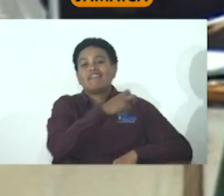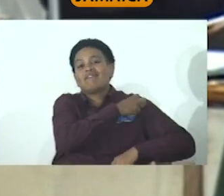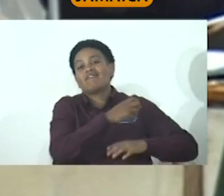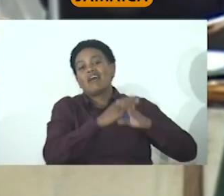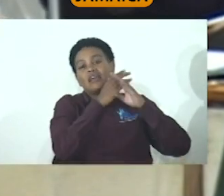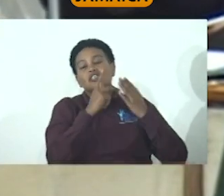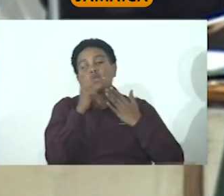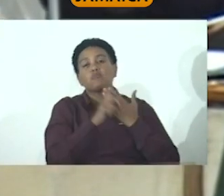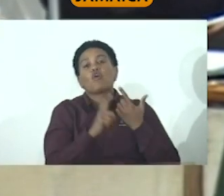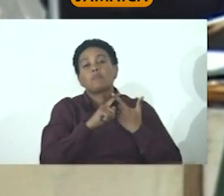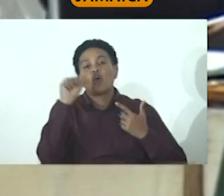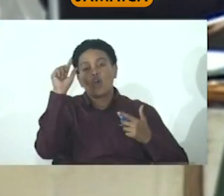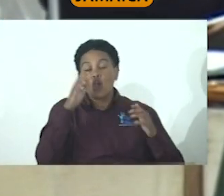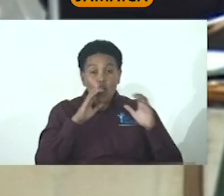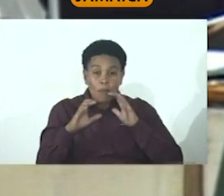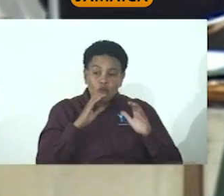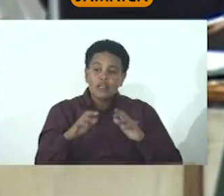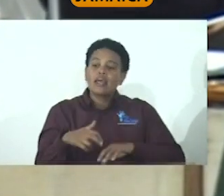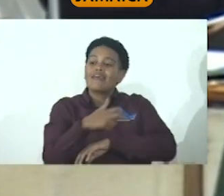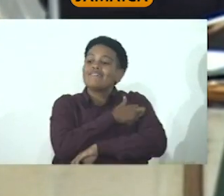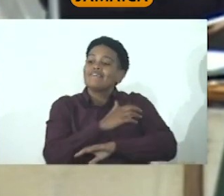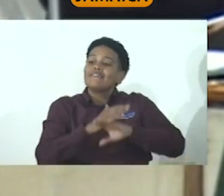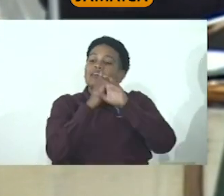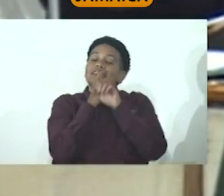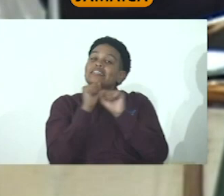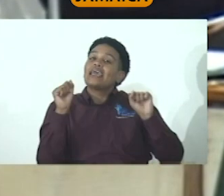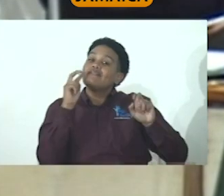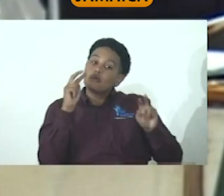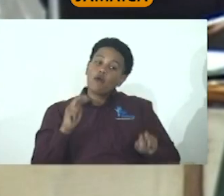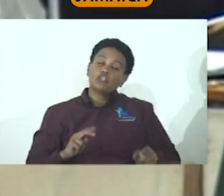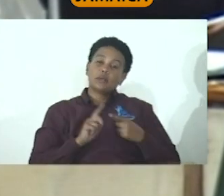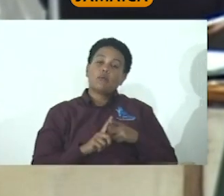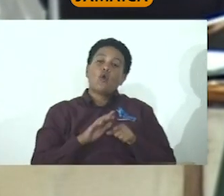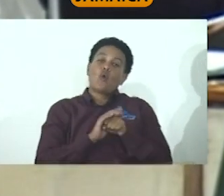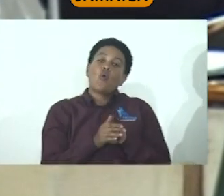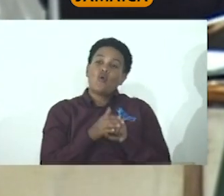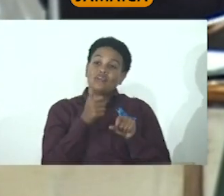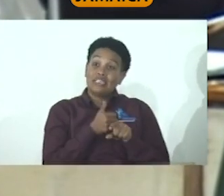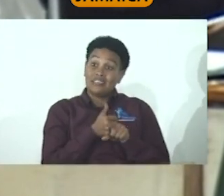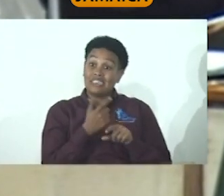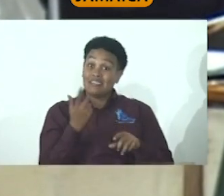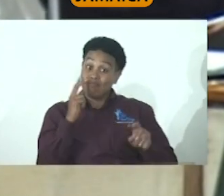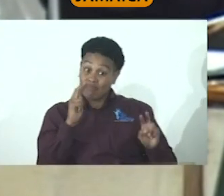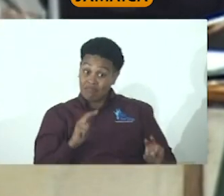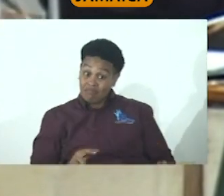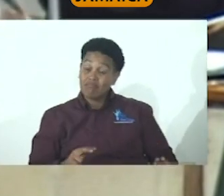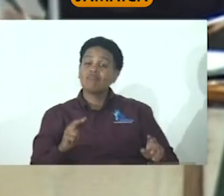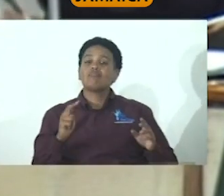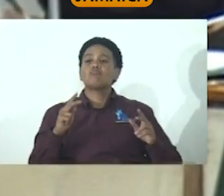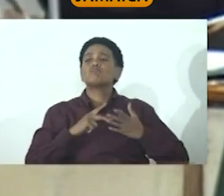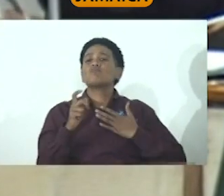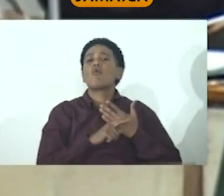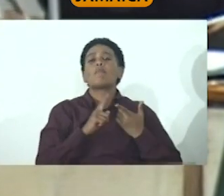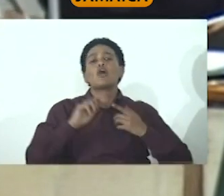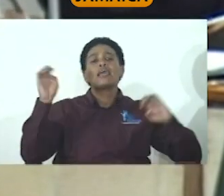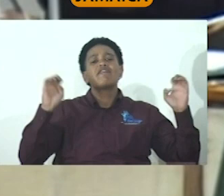program communication, and vaccine safety monitoring, and COVID-19 vaccine program monitoring and evaluation. So a